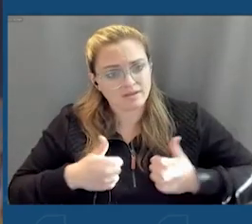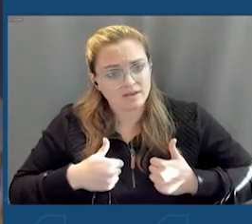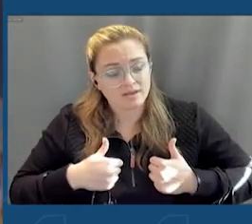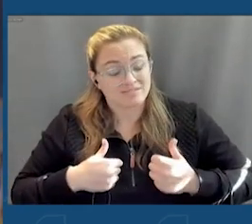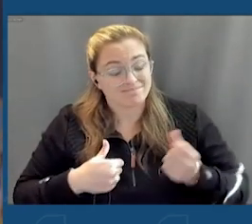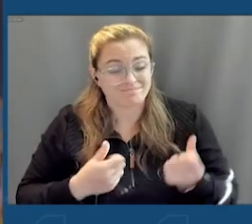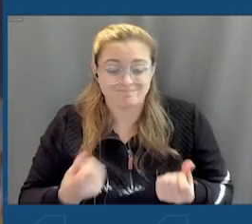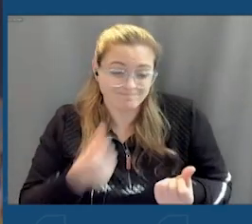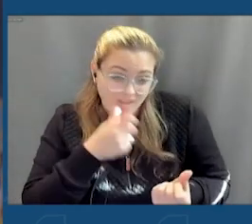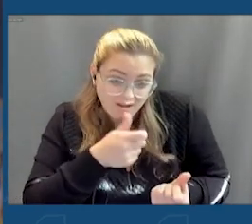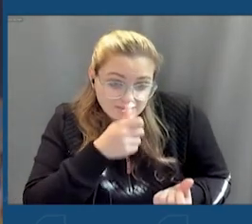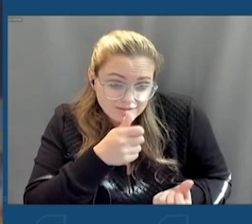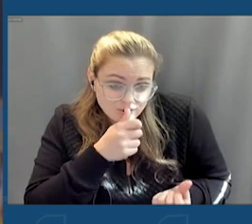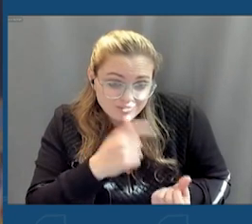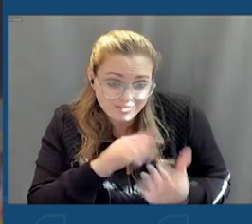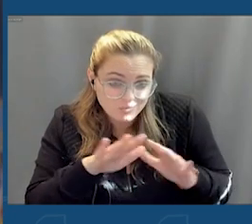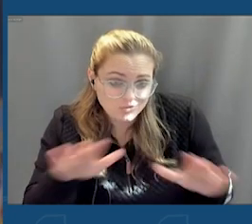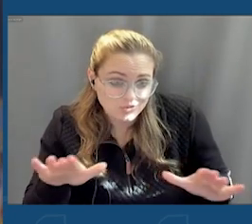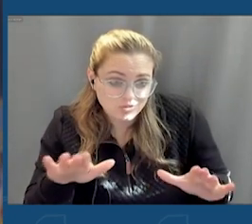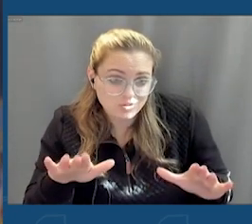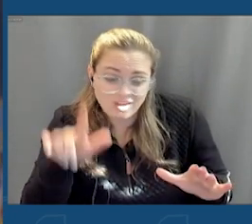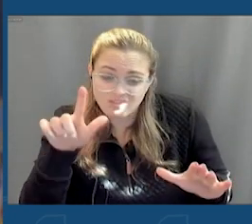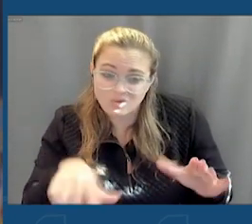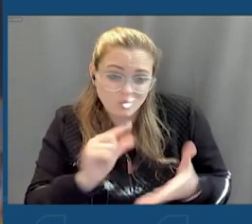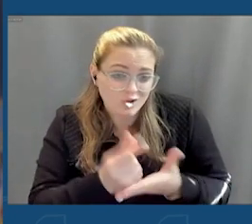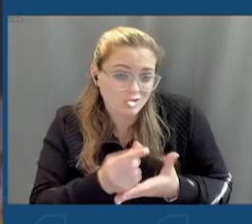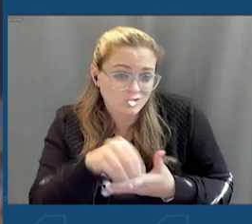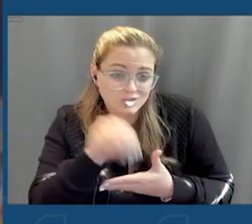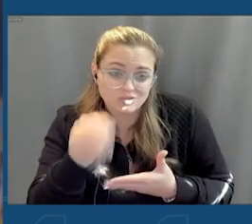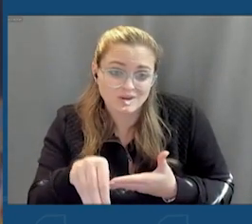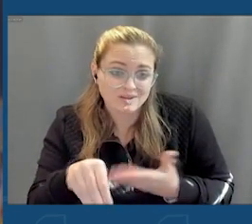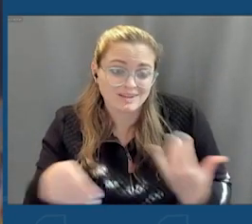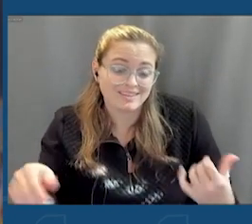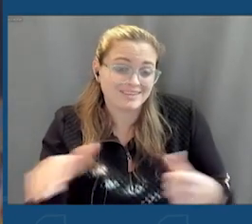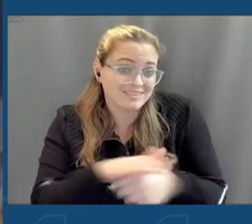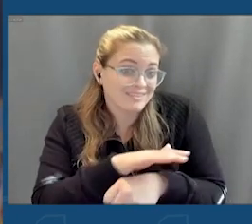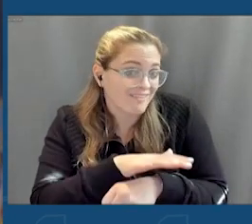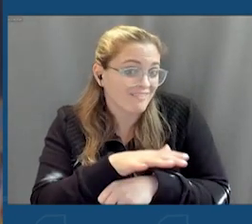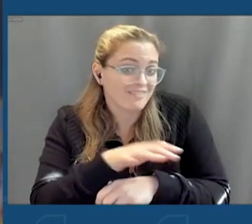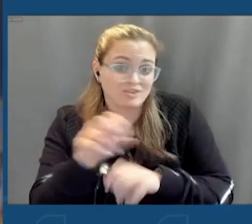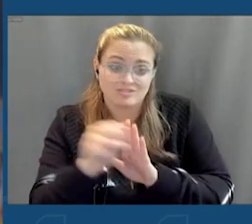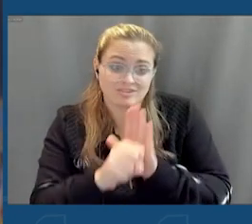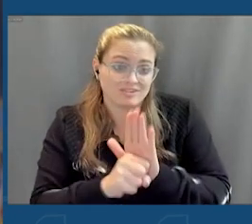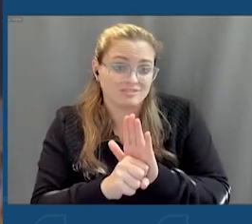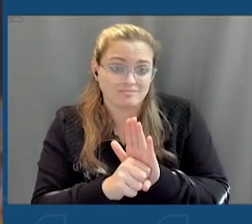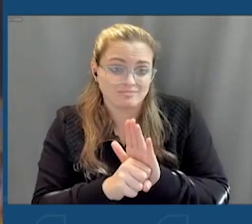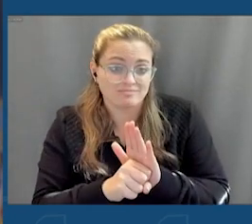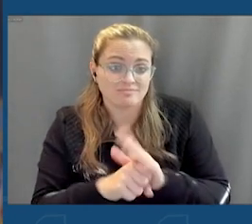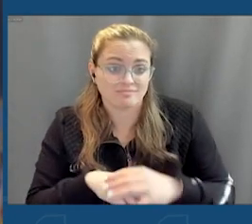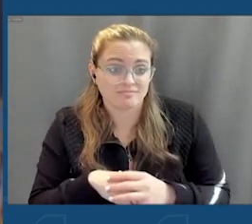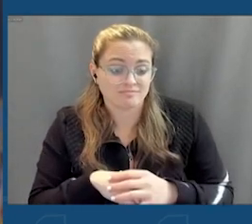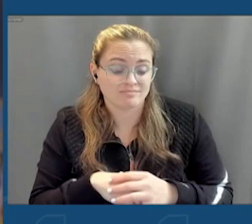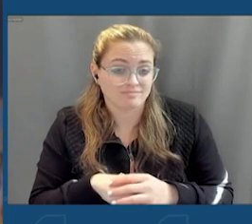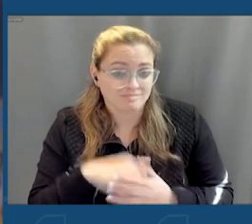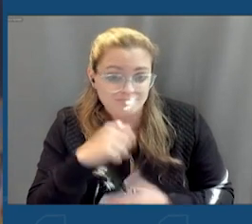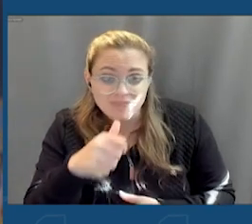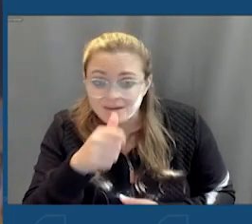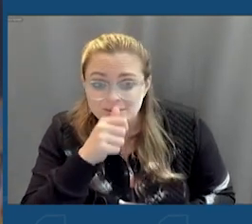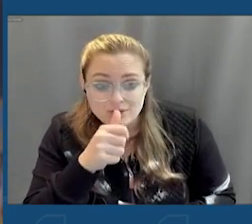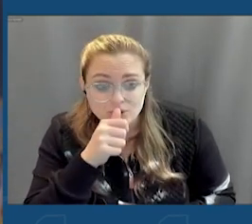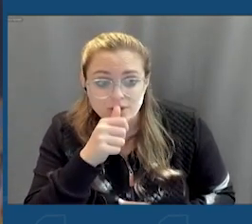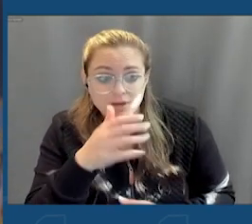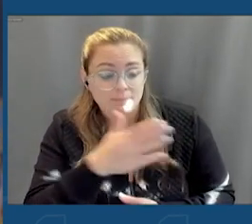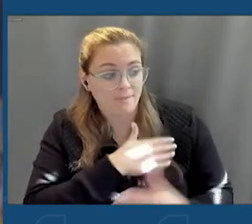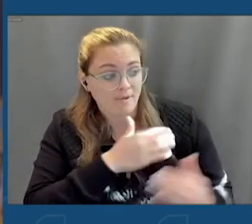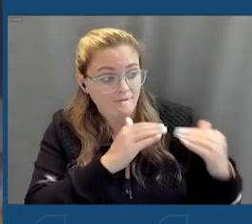secret that our children have the lowest graduation rates in the entire state of New York. It's no secret that my colleagues